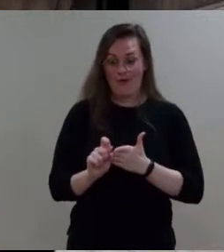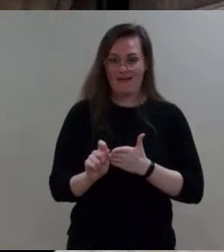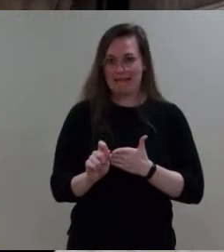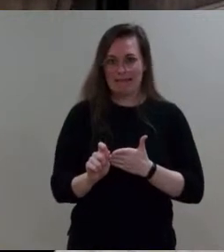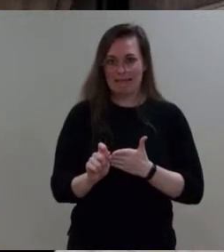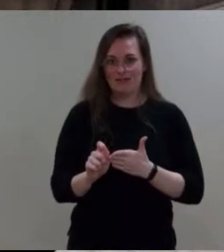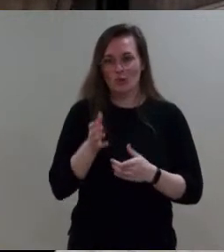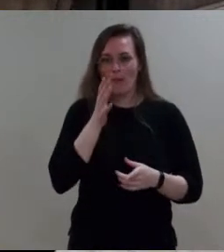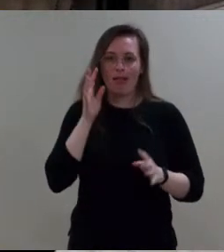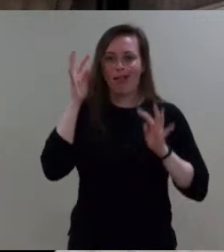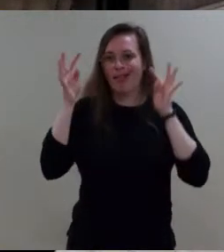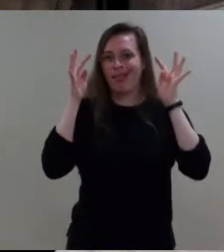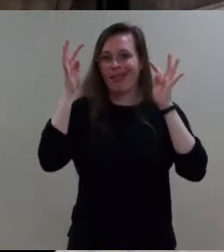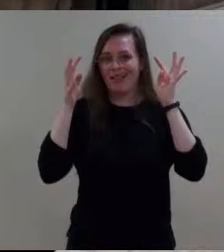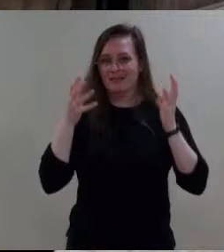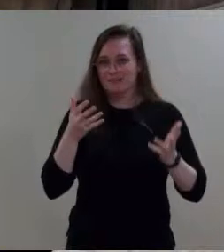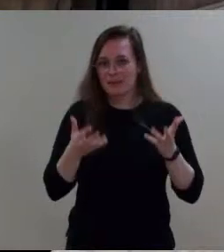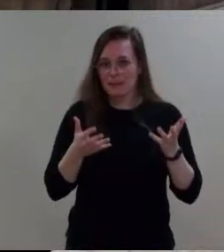me. But